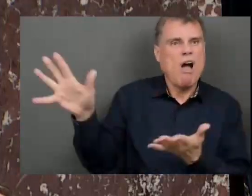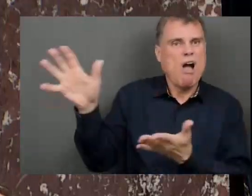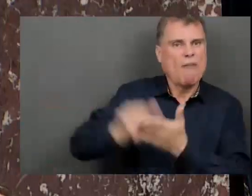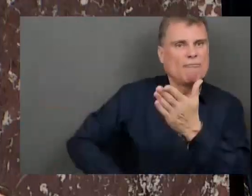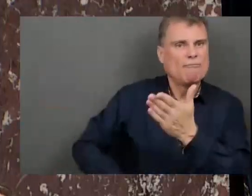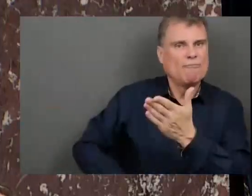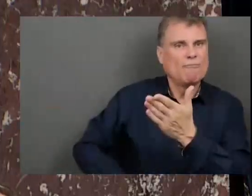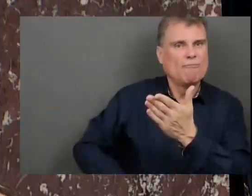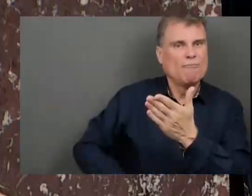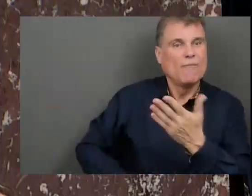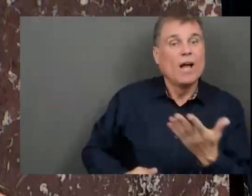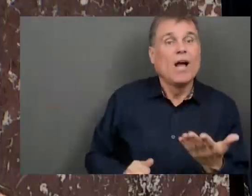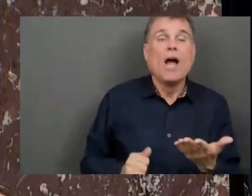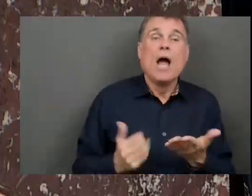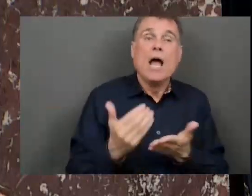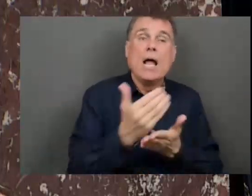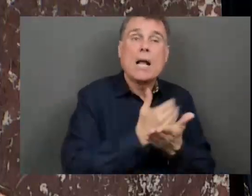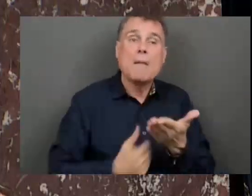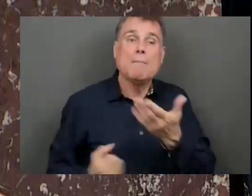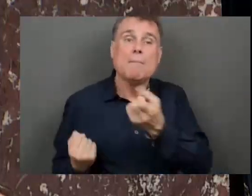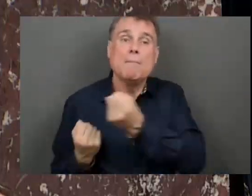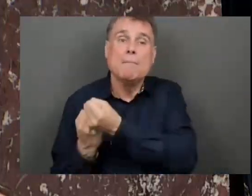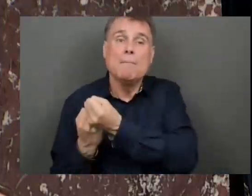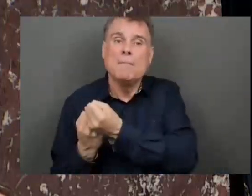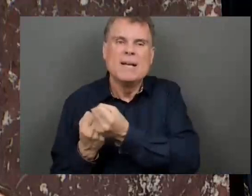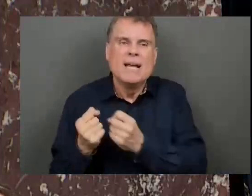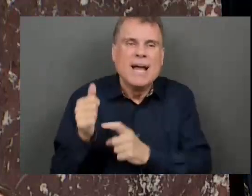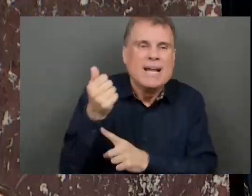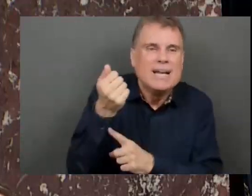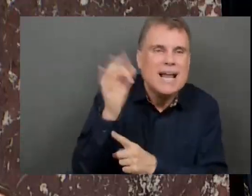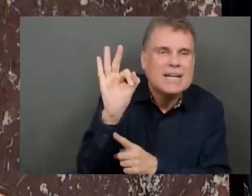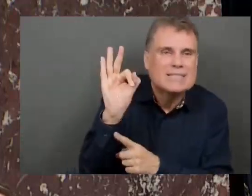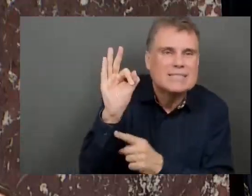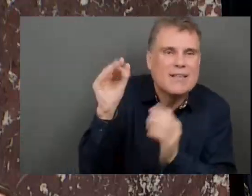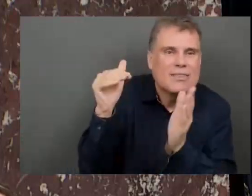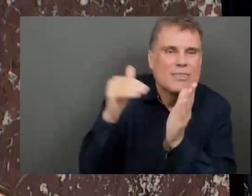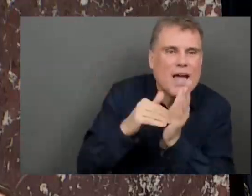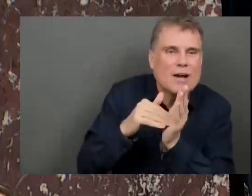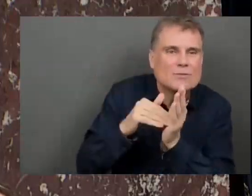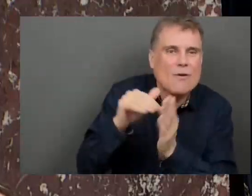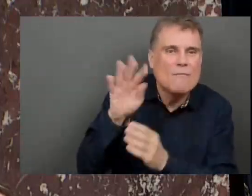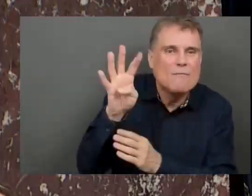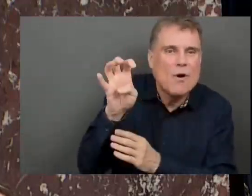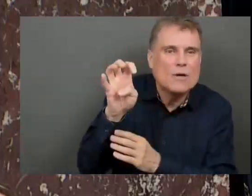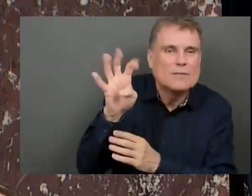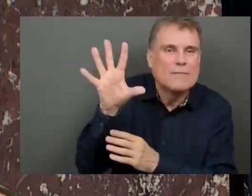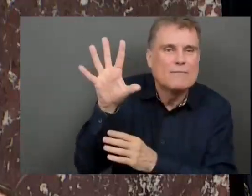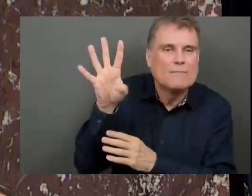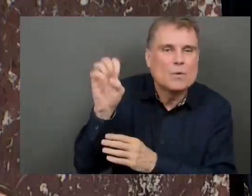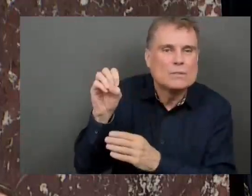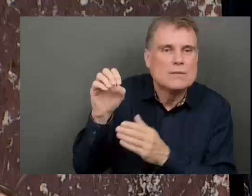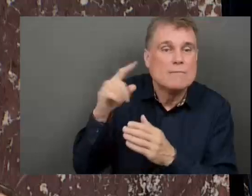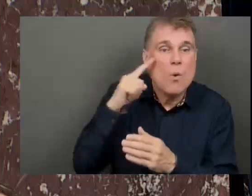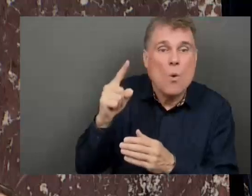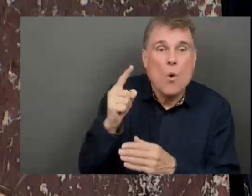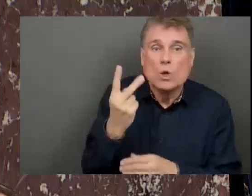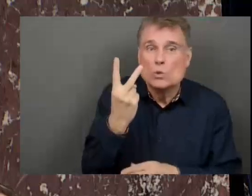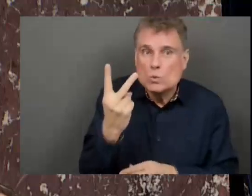mere $19,440 for a household per year. 2 people expected to survive on less than